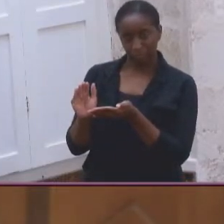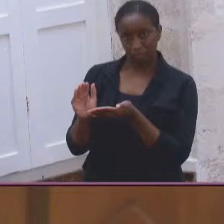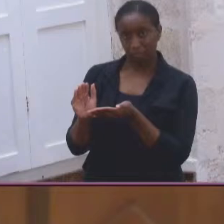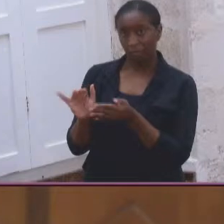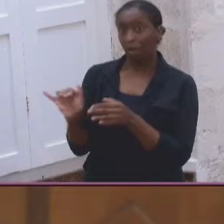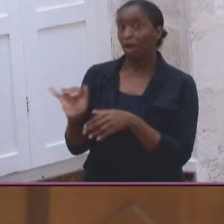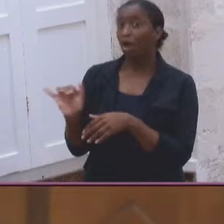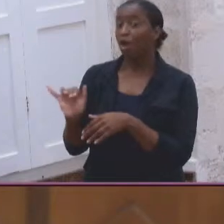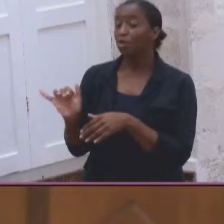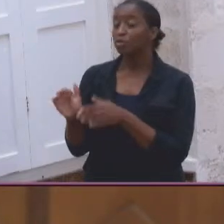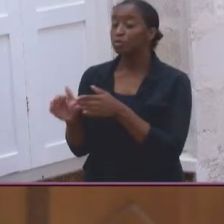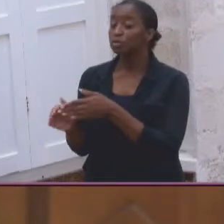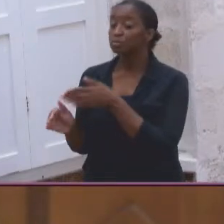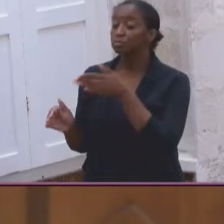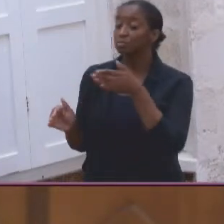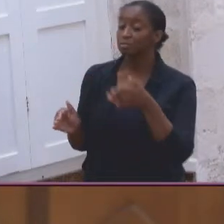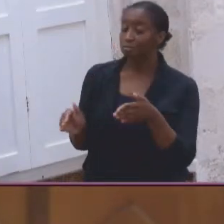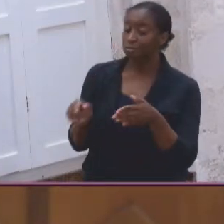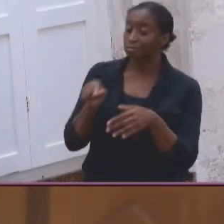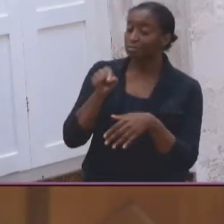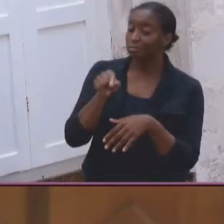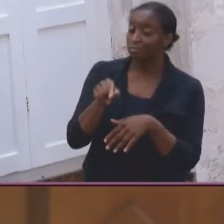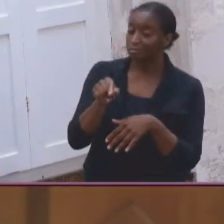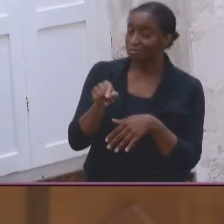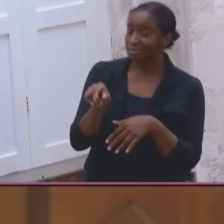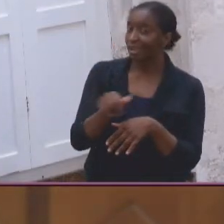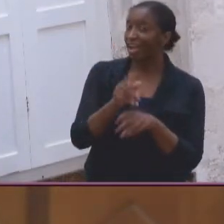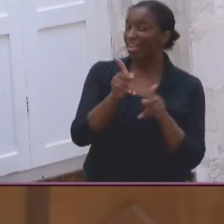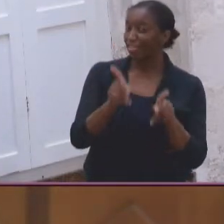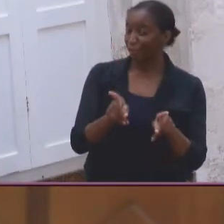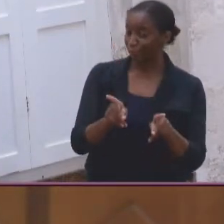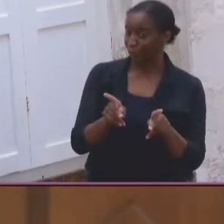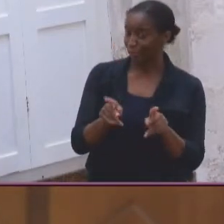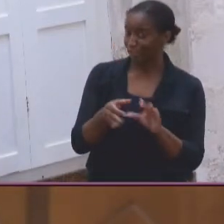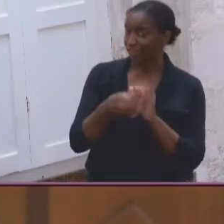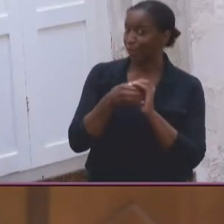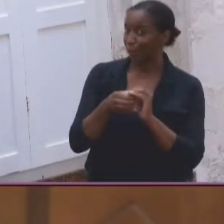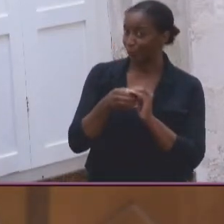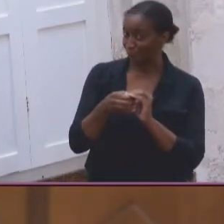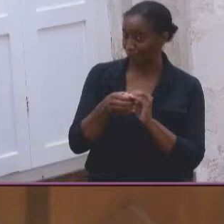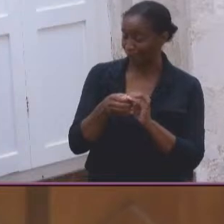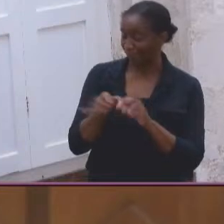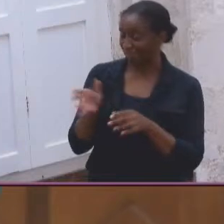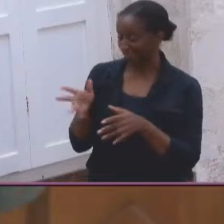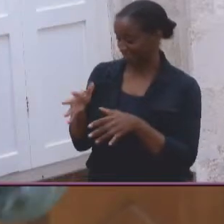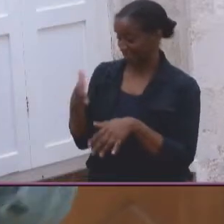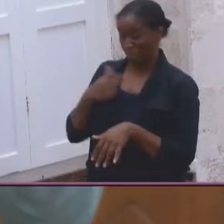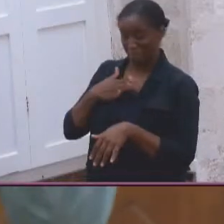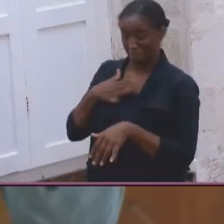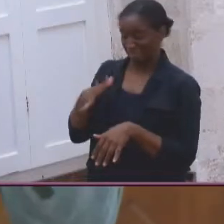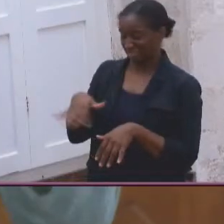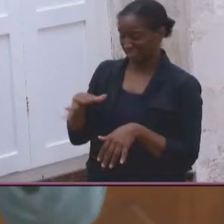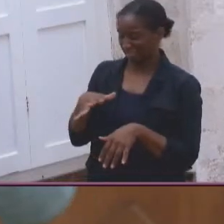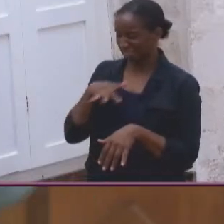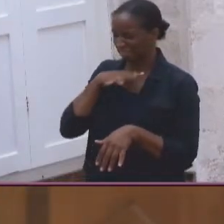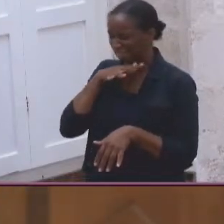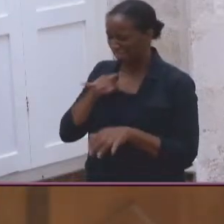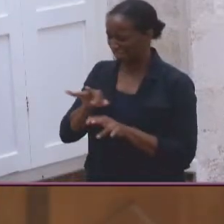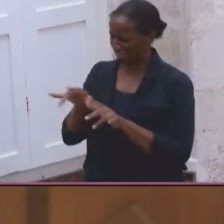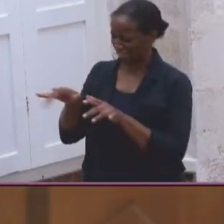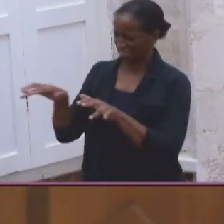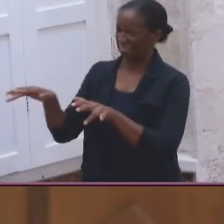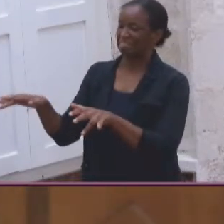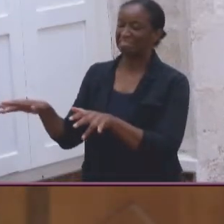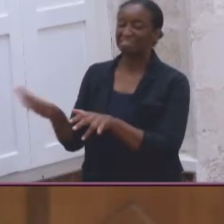of your neighbor. And that is where, in my view, responsibility comes in. But sir, as